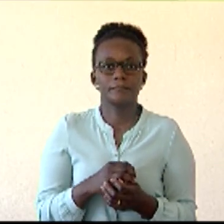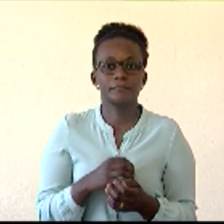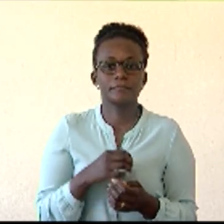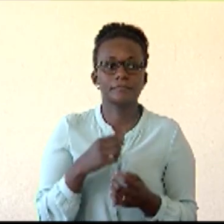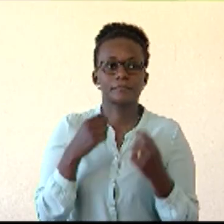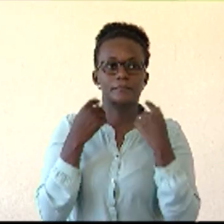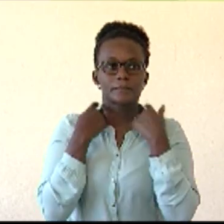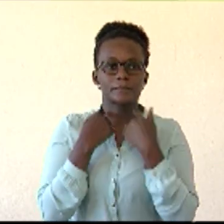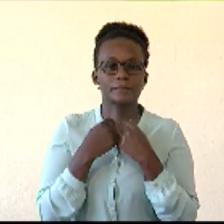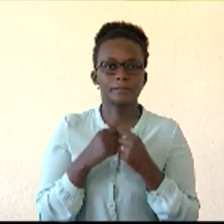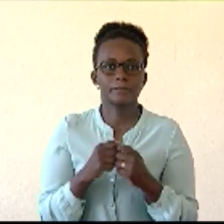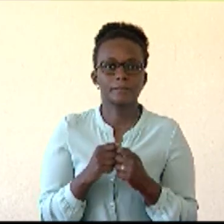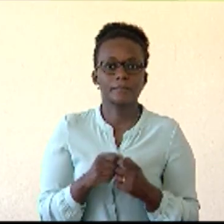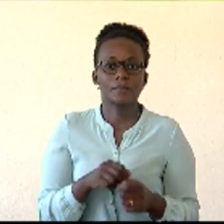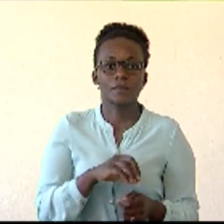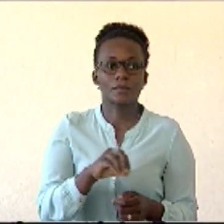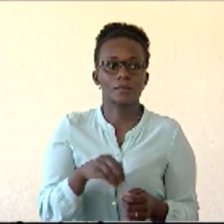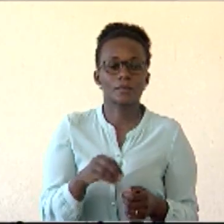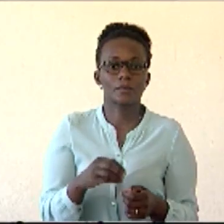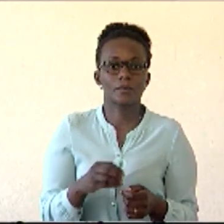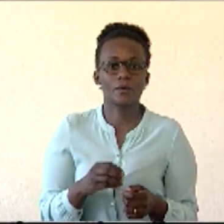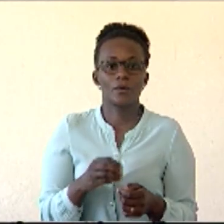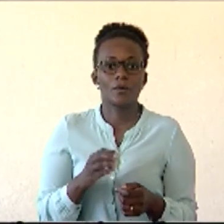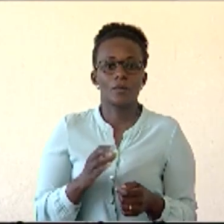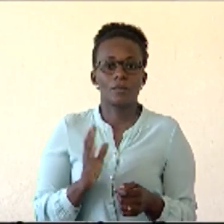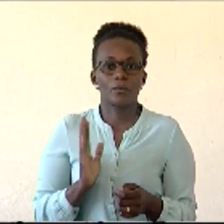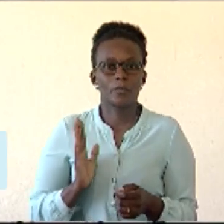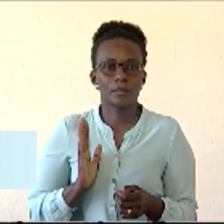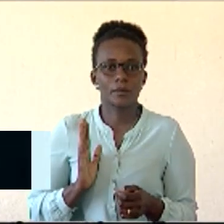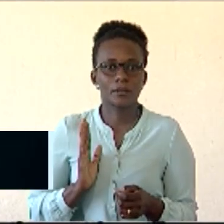with zinc is not the same in the market. You will not buy